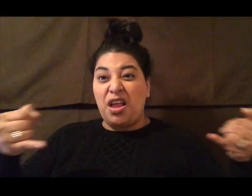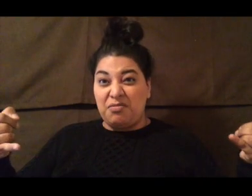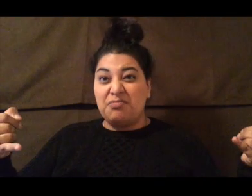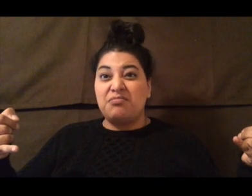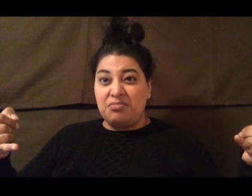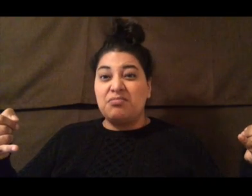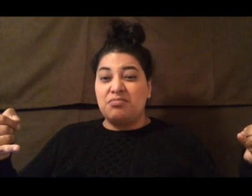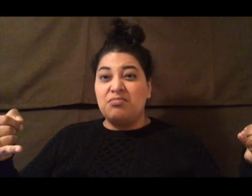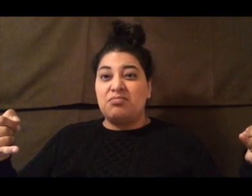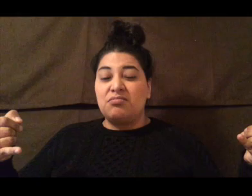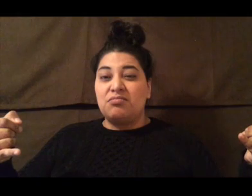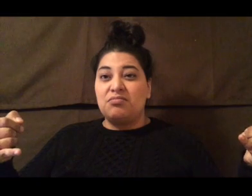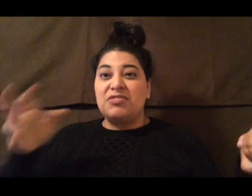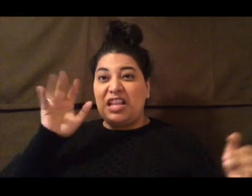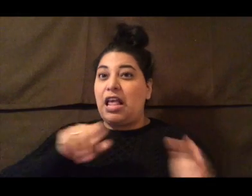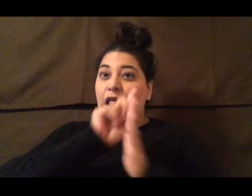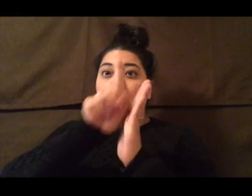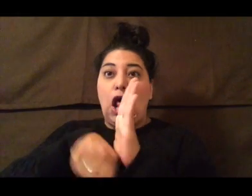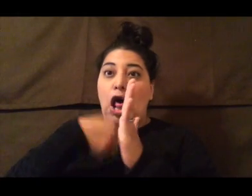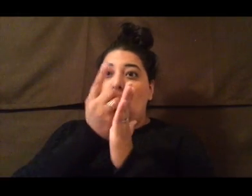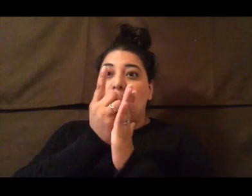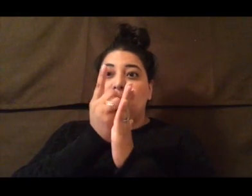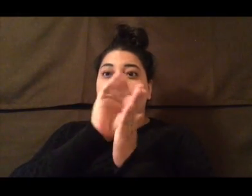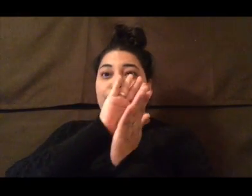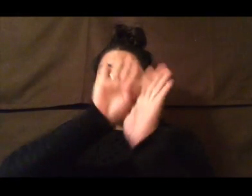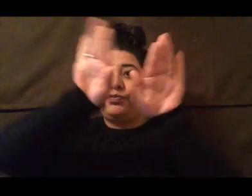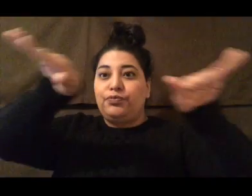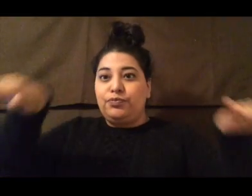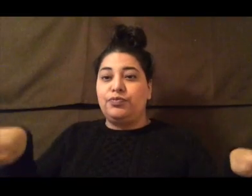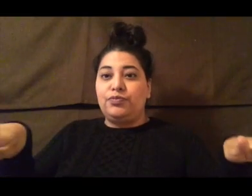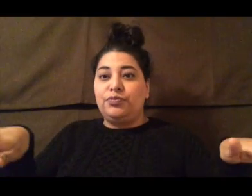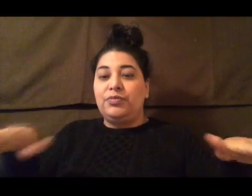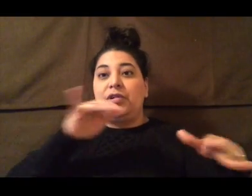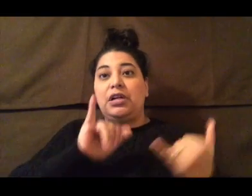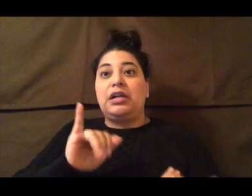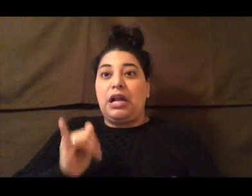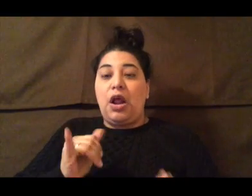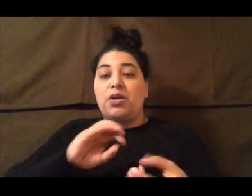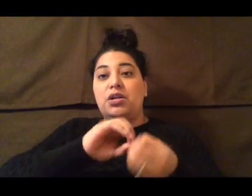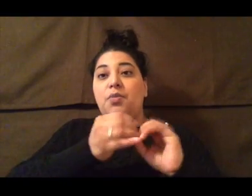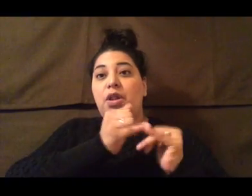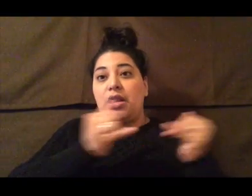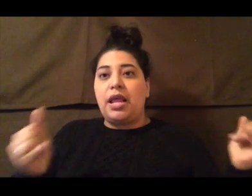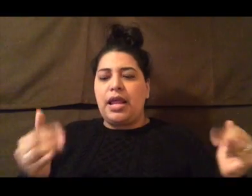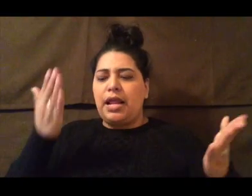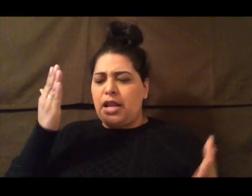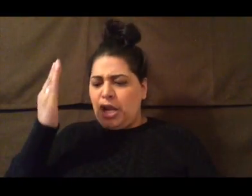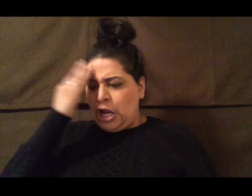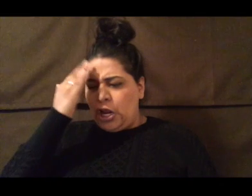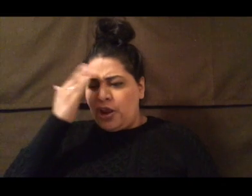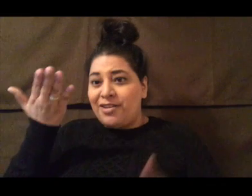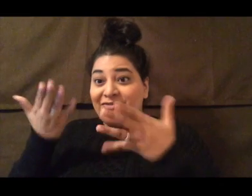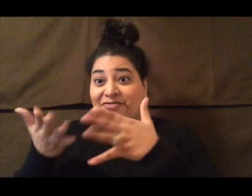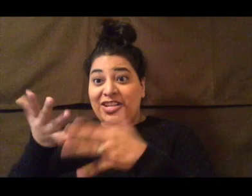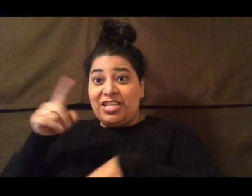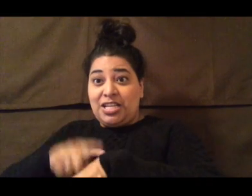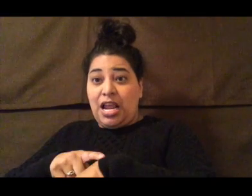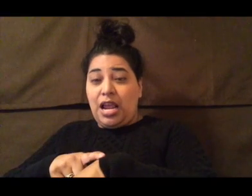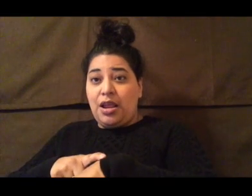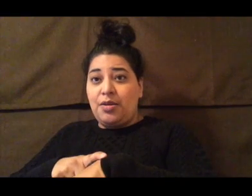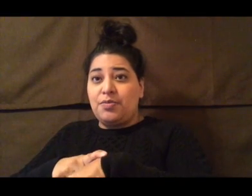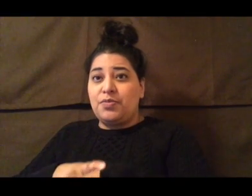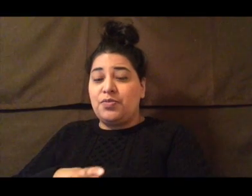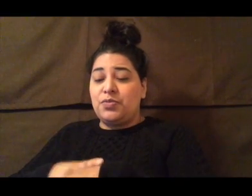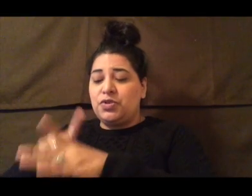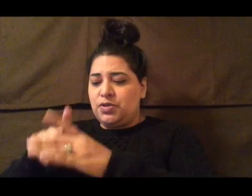is. Just a number line kind of turned up into a circle. So here we know our end time. So I'm going to start my